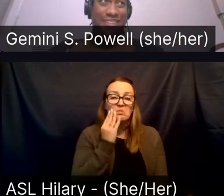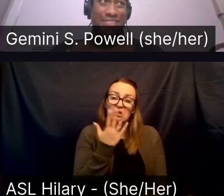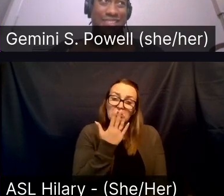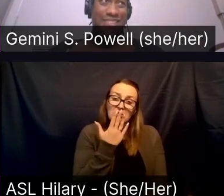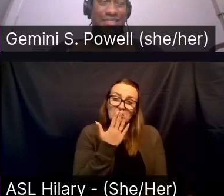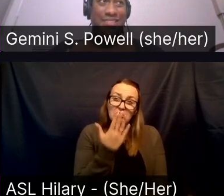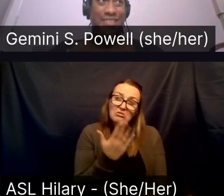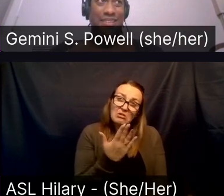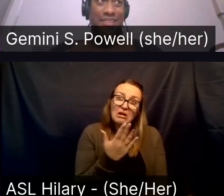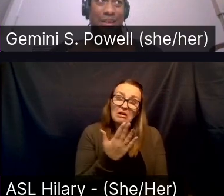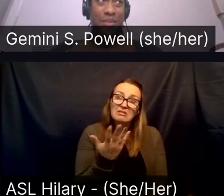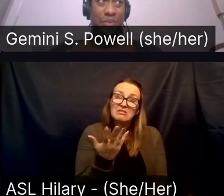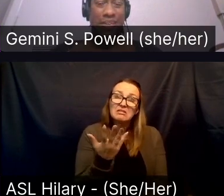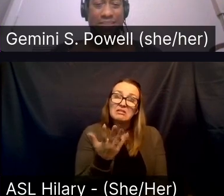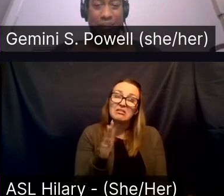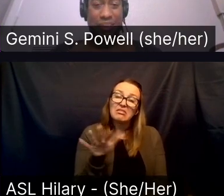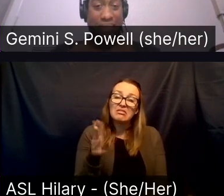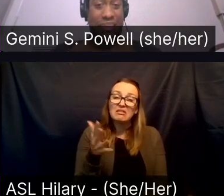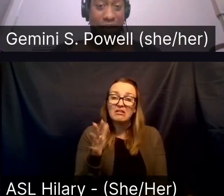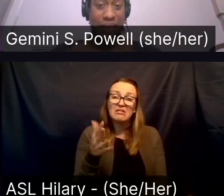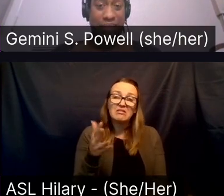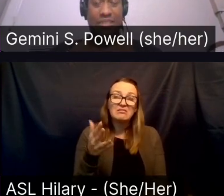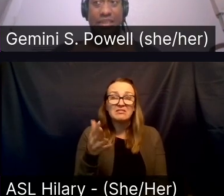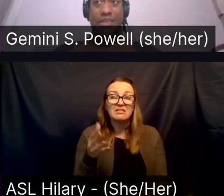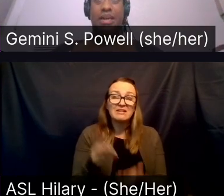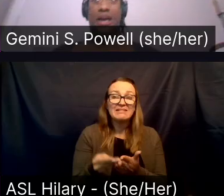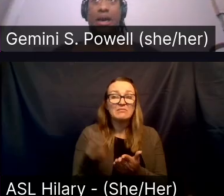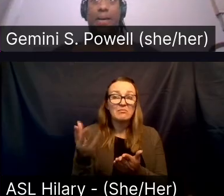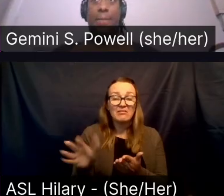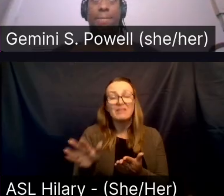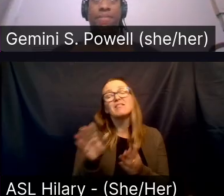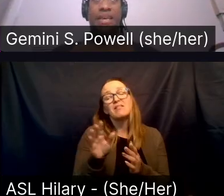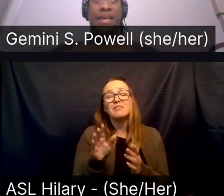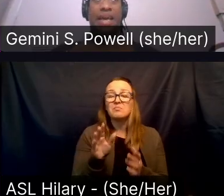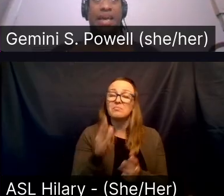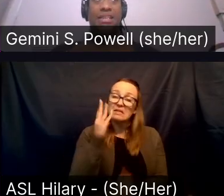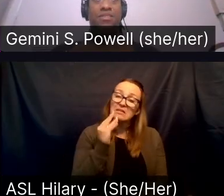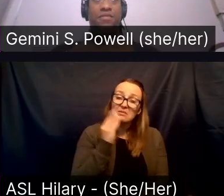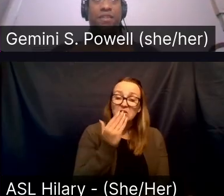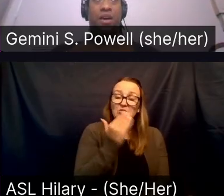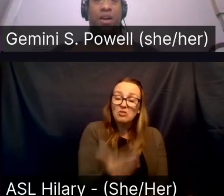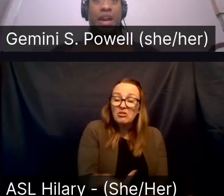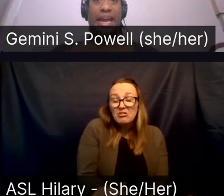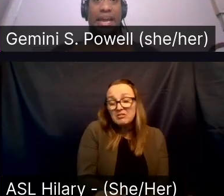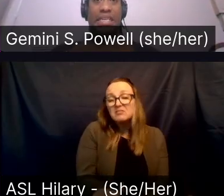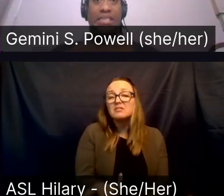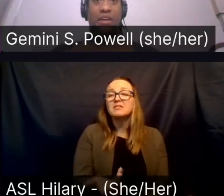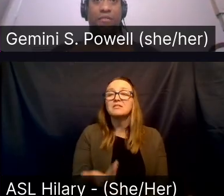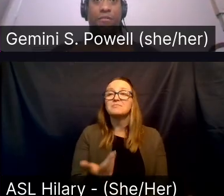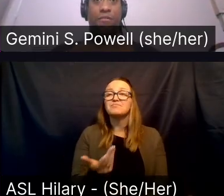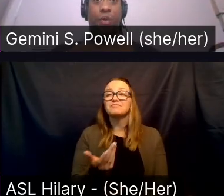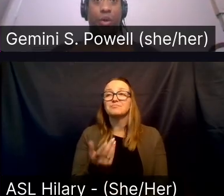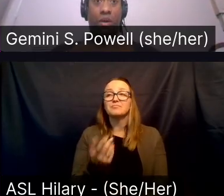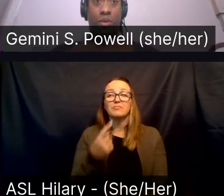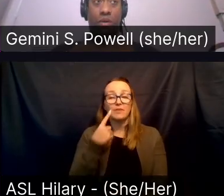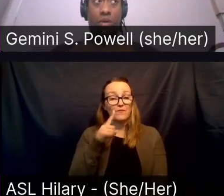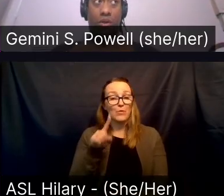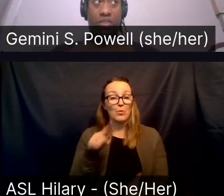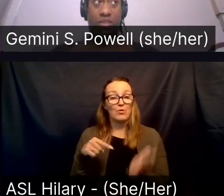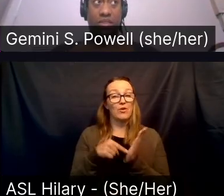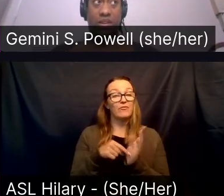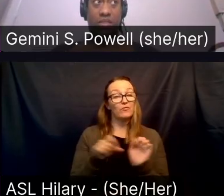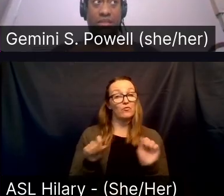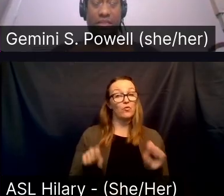a little on the pricey end, but the experience is good. As far as